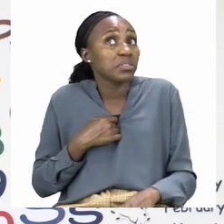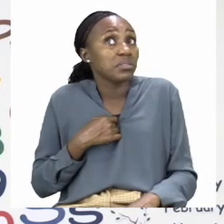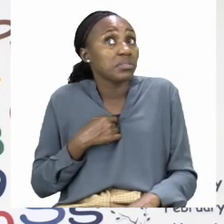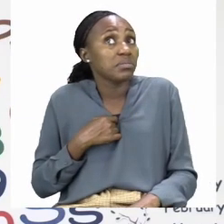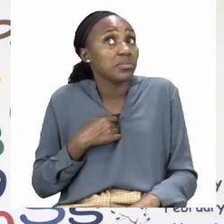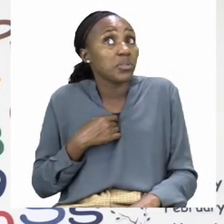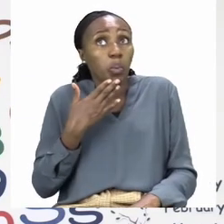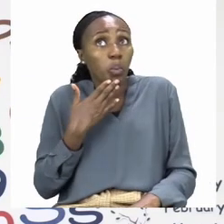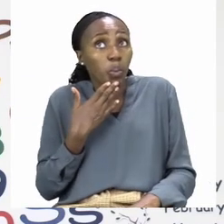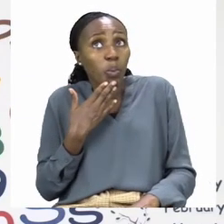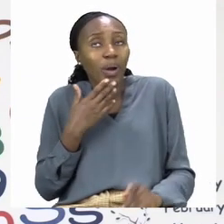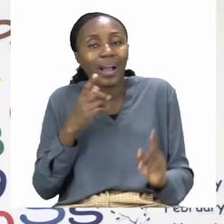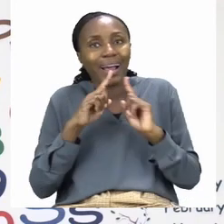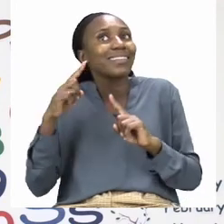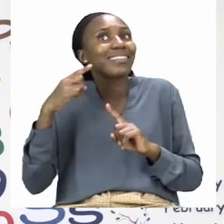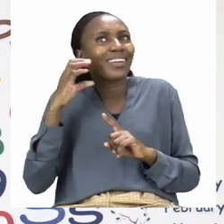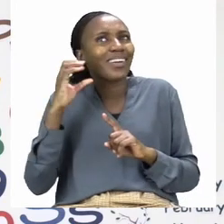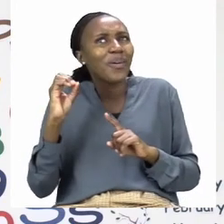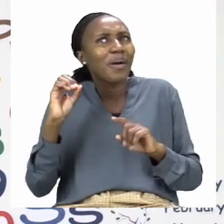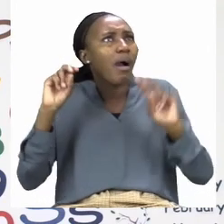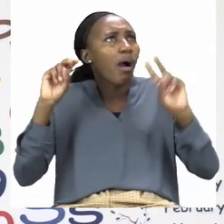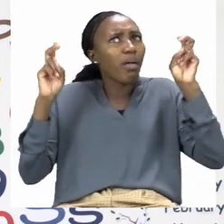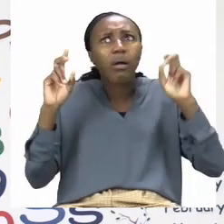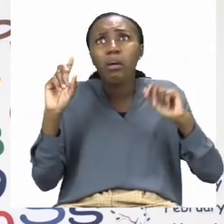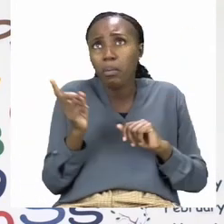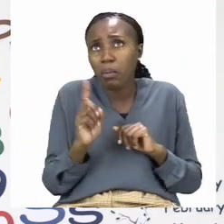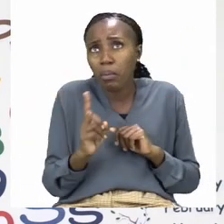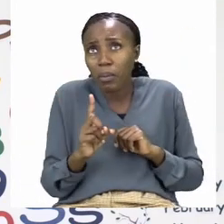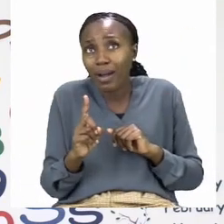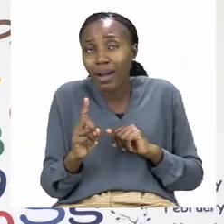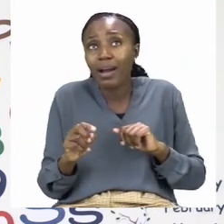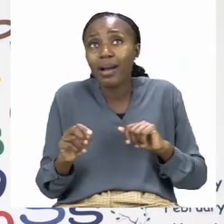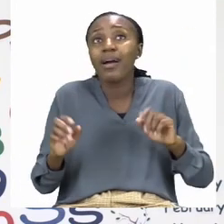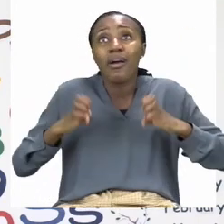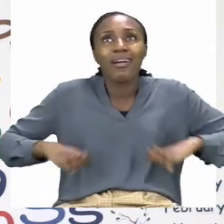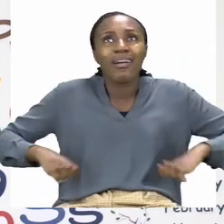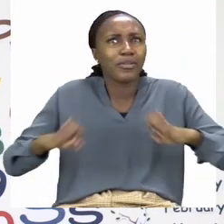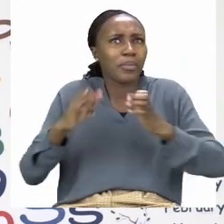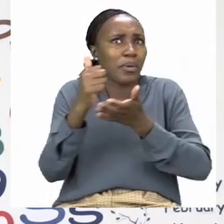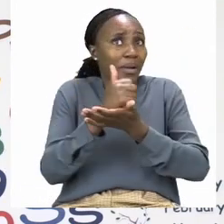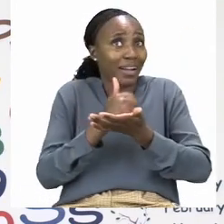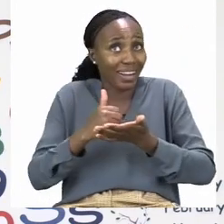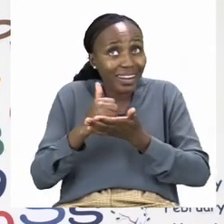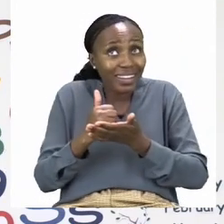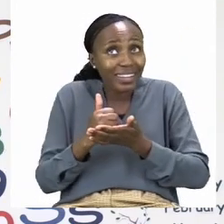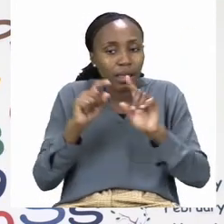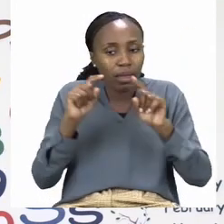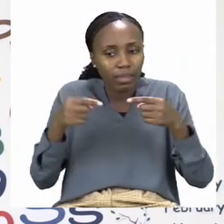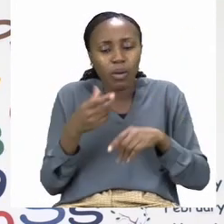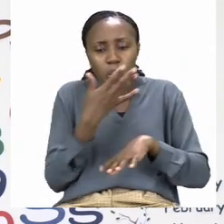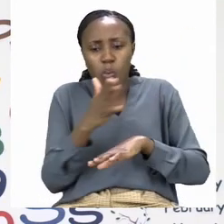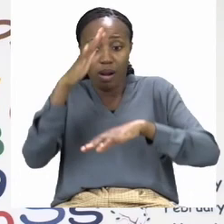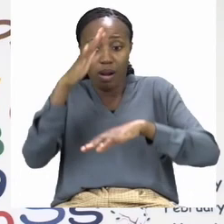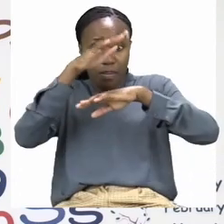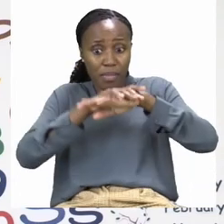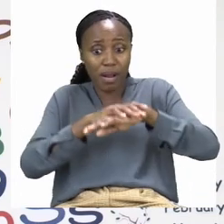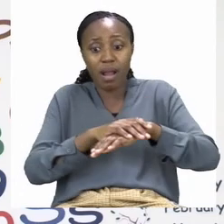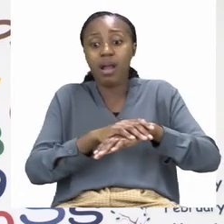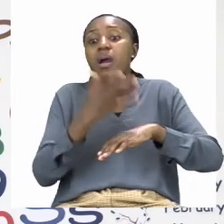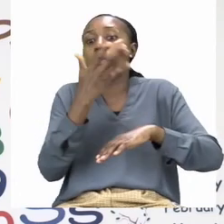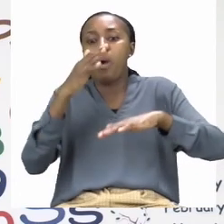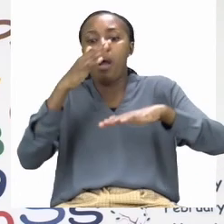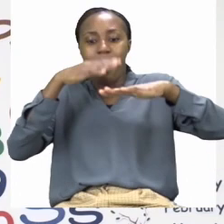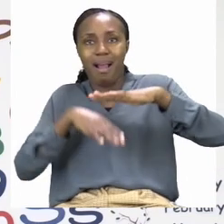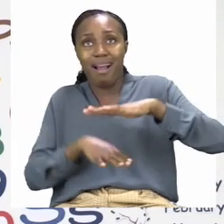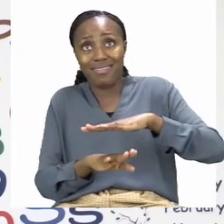our theme this week is a clean environment and floating and